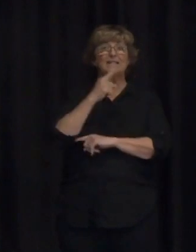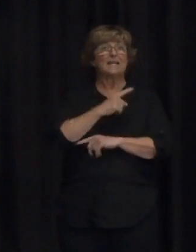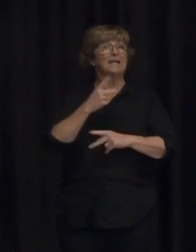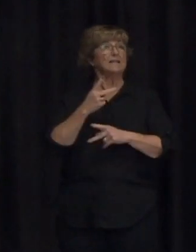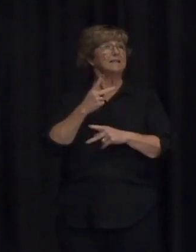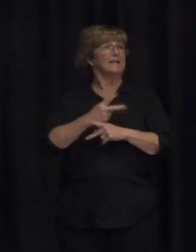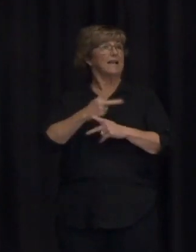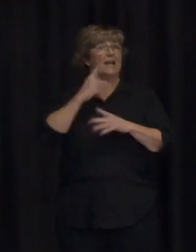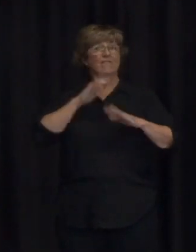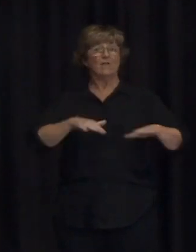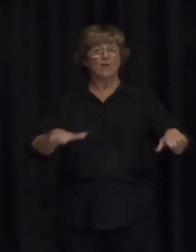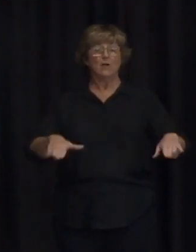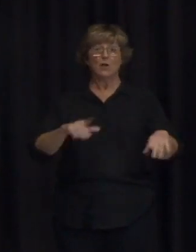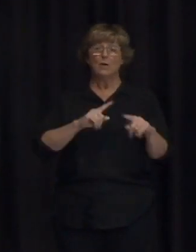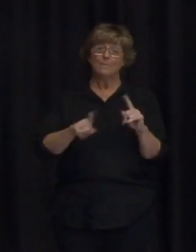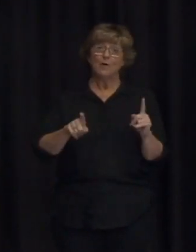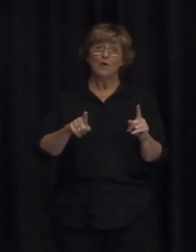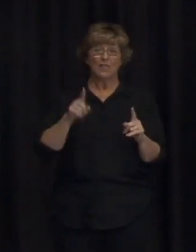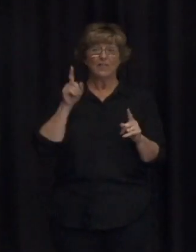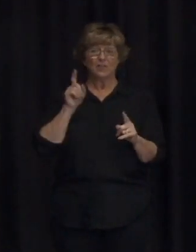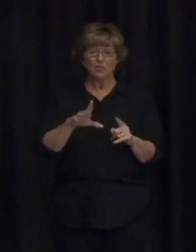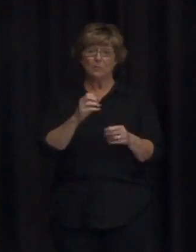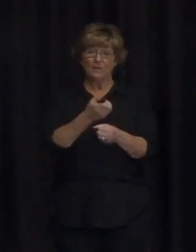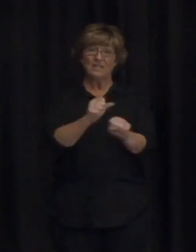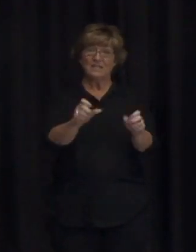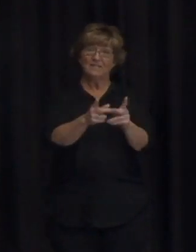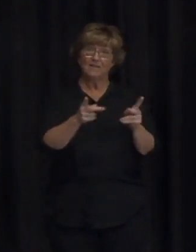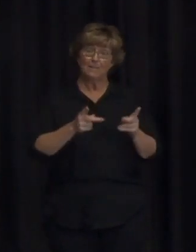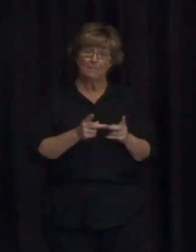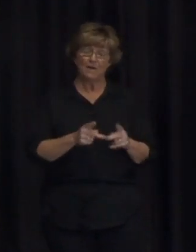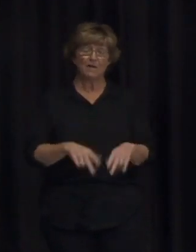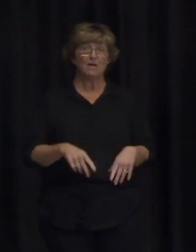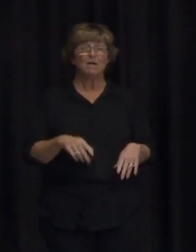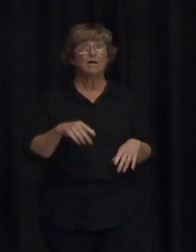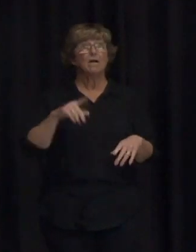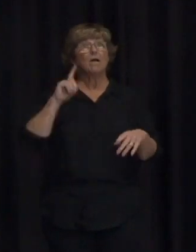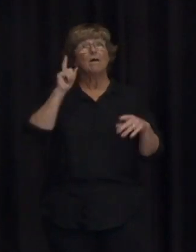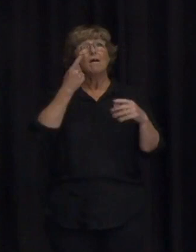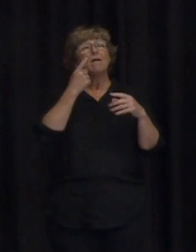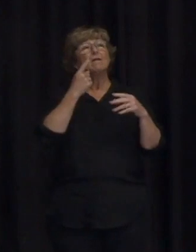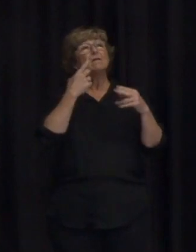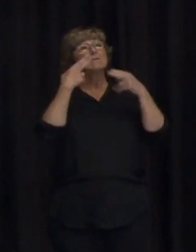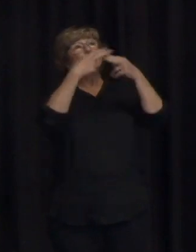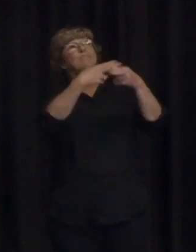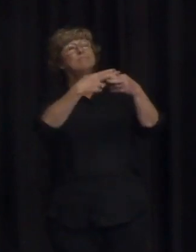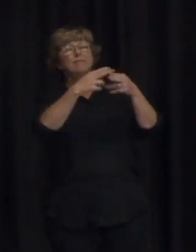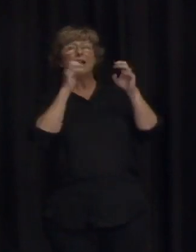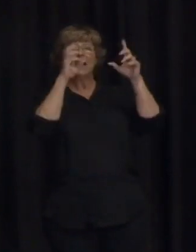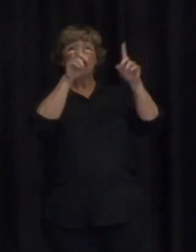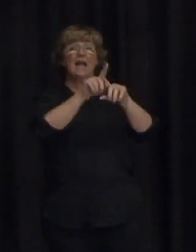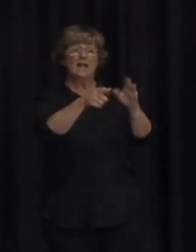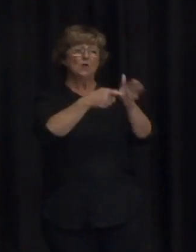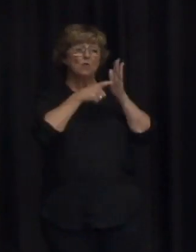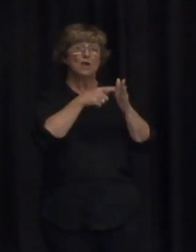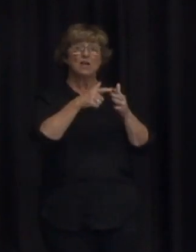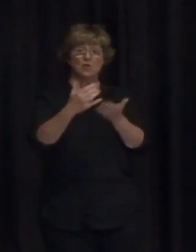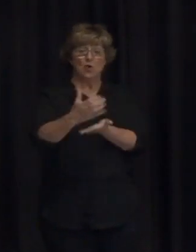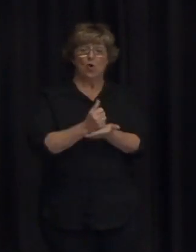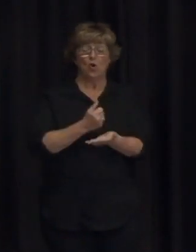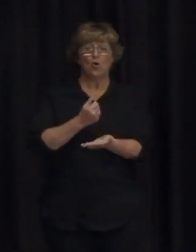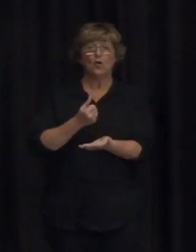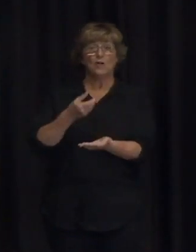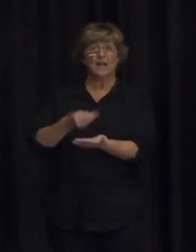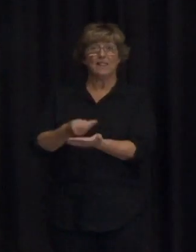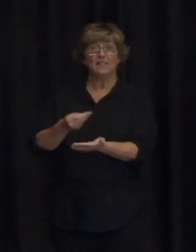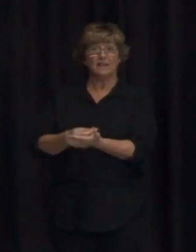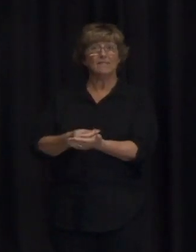children, though surely they should be that. We must not reduce education to a prerequisite for earning a living, although